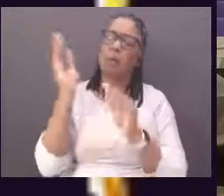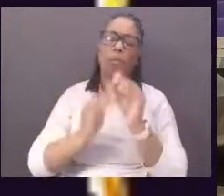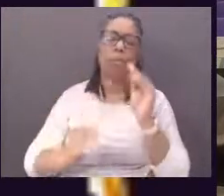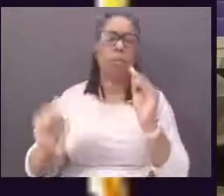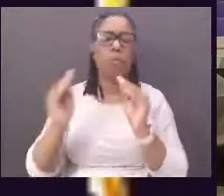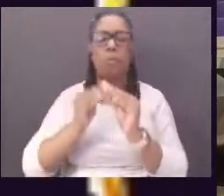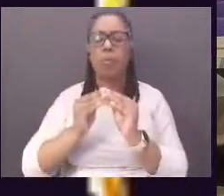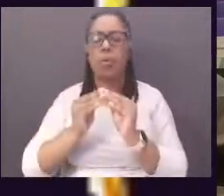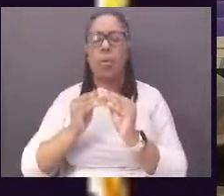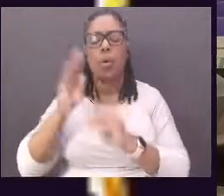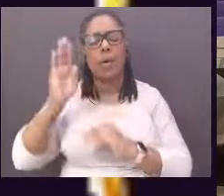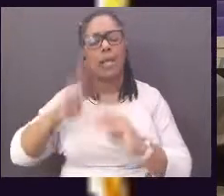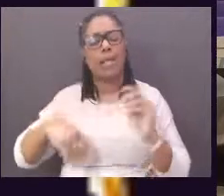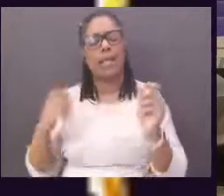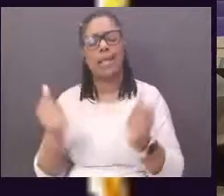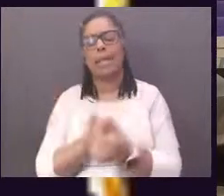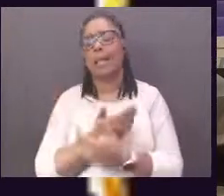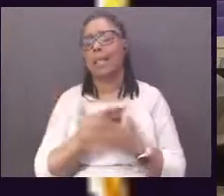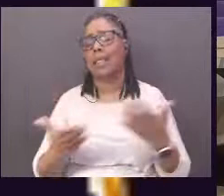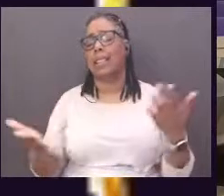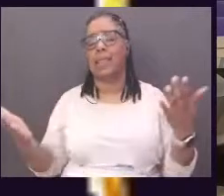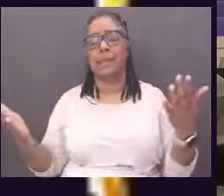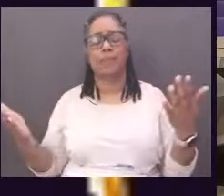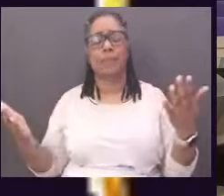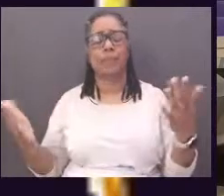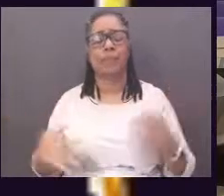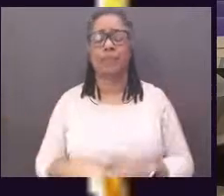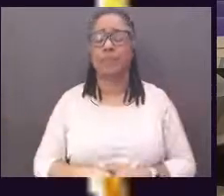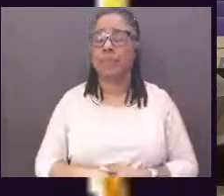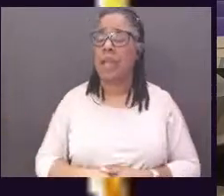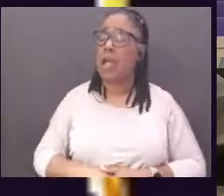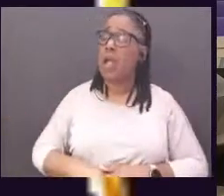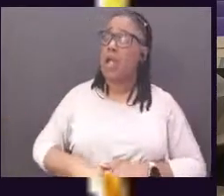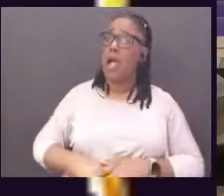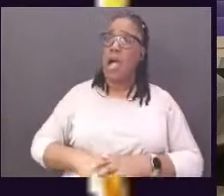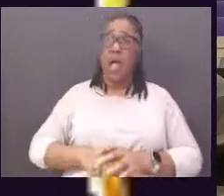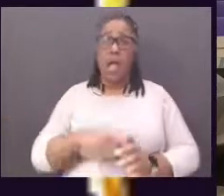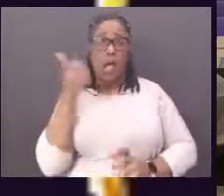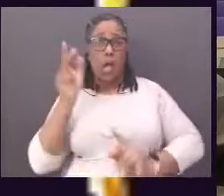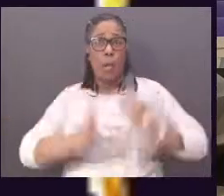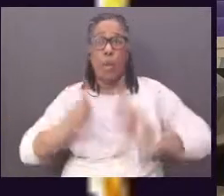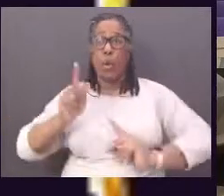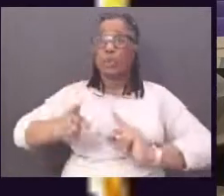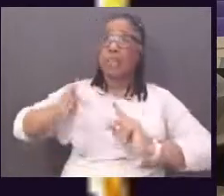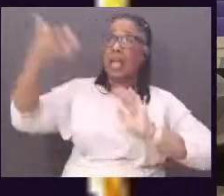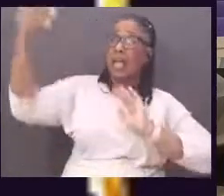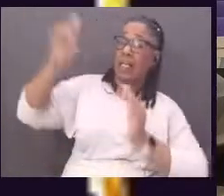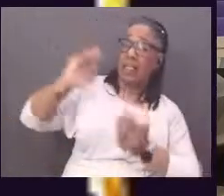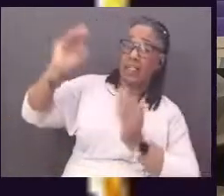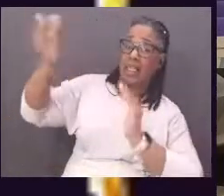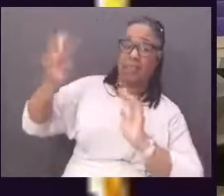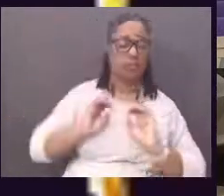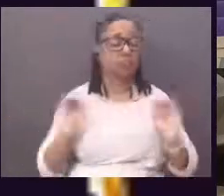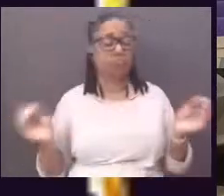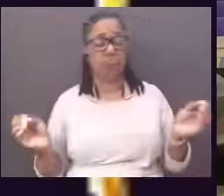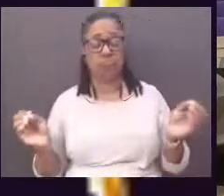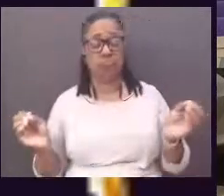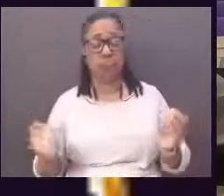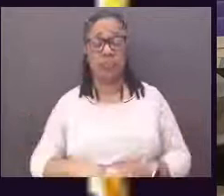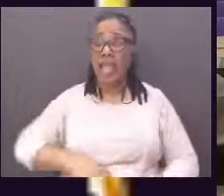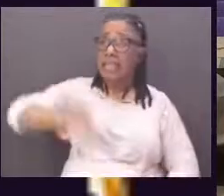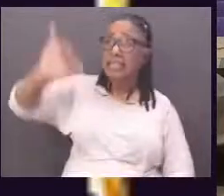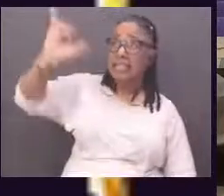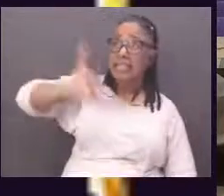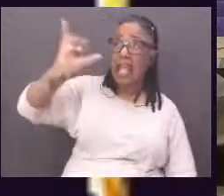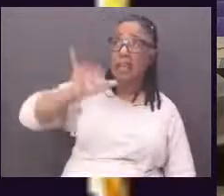more than anything. There's nobody like you, Jesus. There's no one that compares to